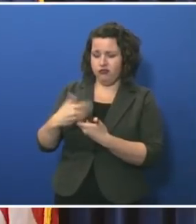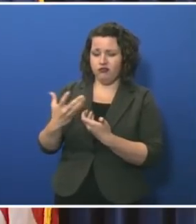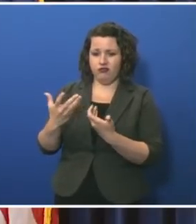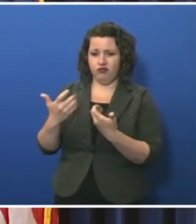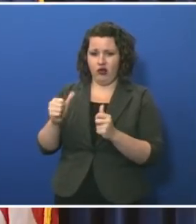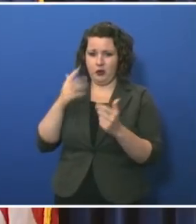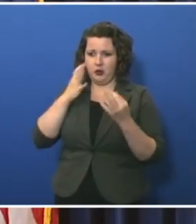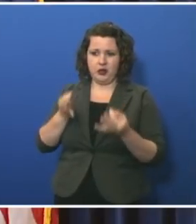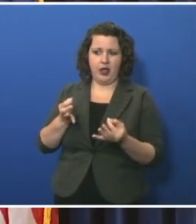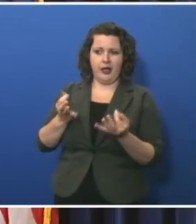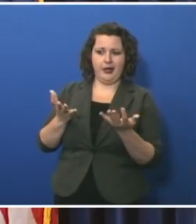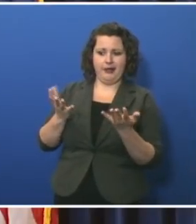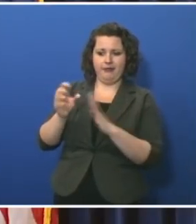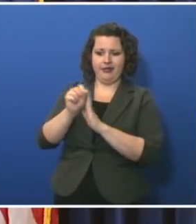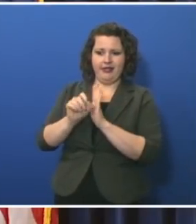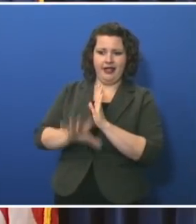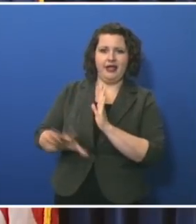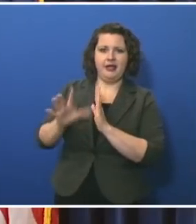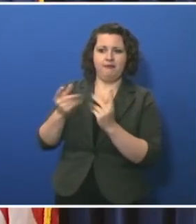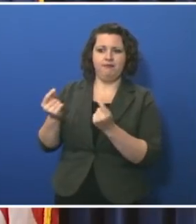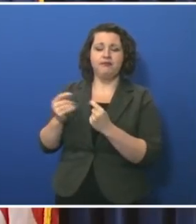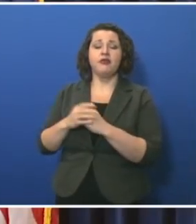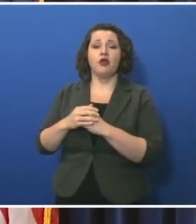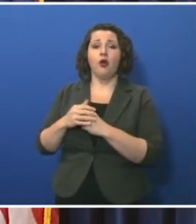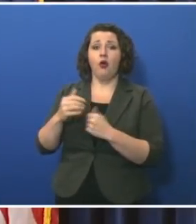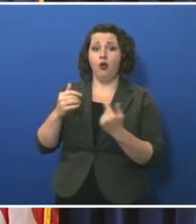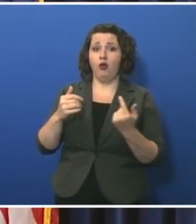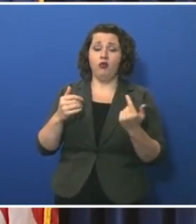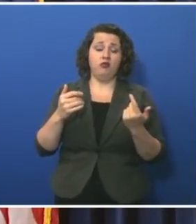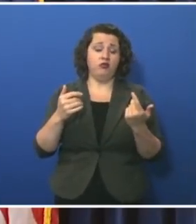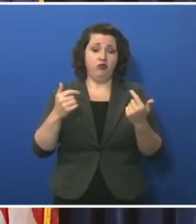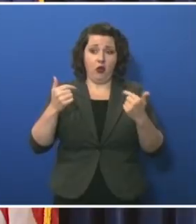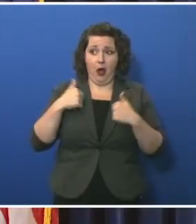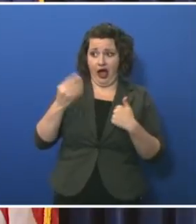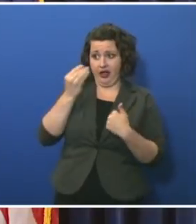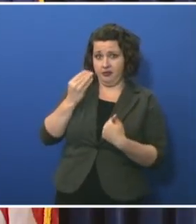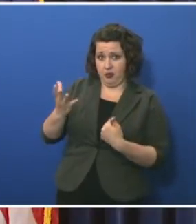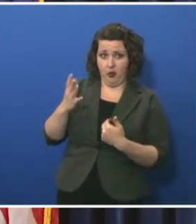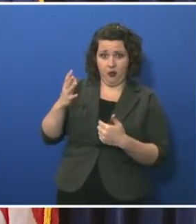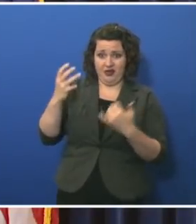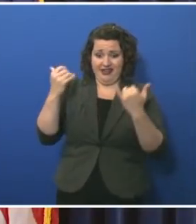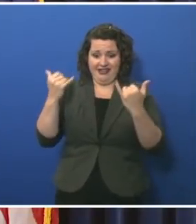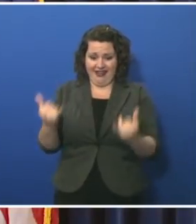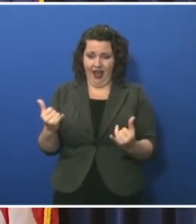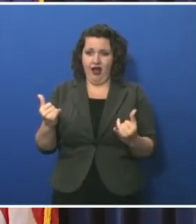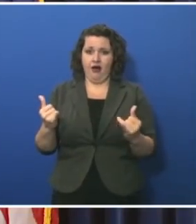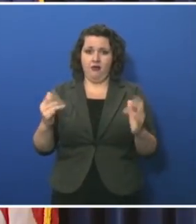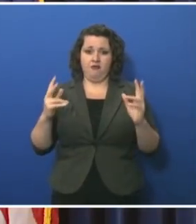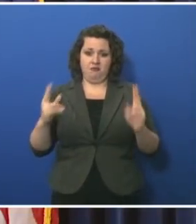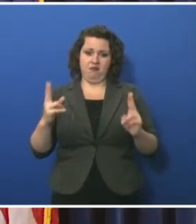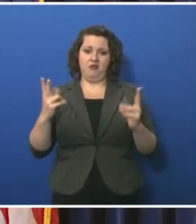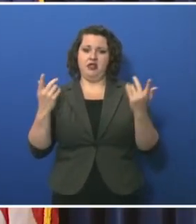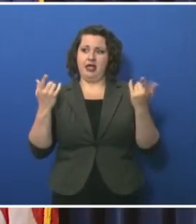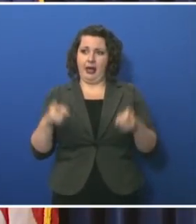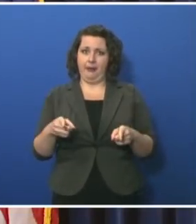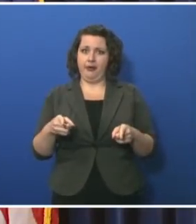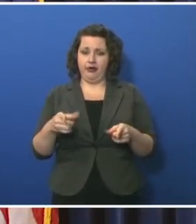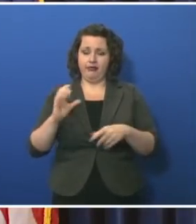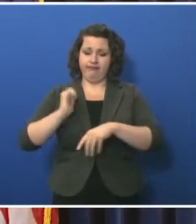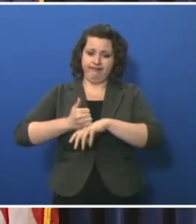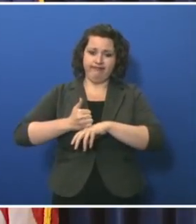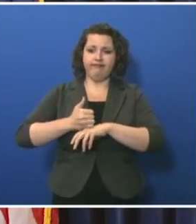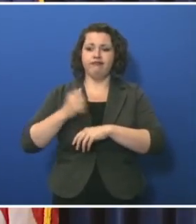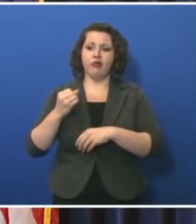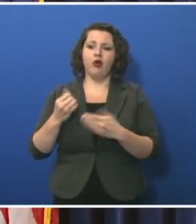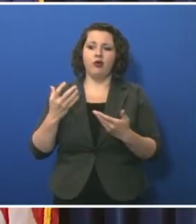where we were at as a state. So I was able to give them an update. This is a snapshot in time of what currently was in place. So we walked